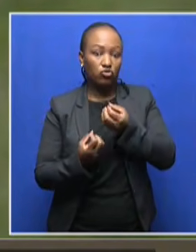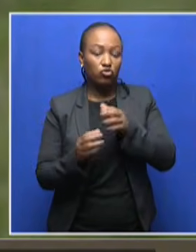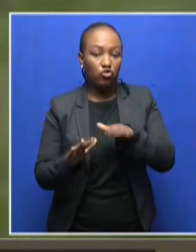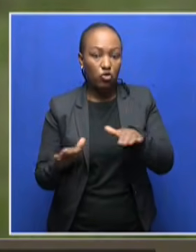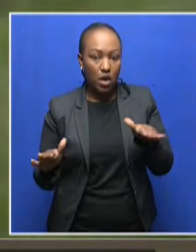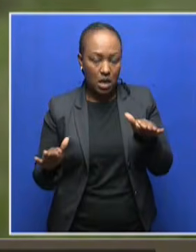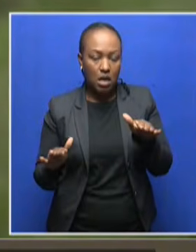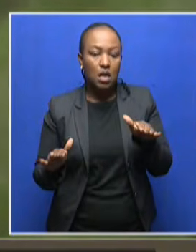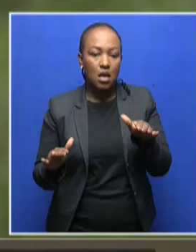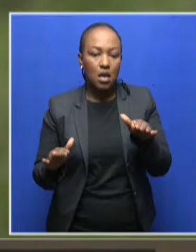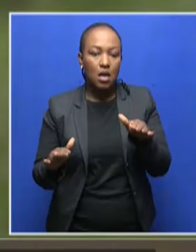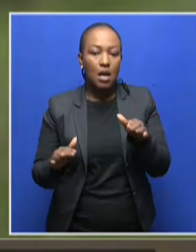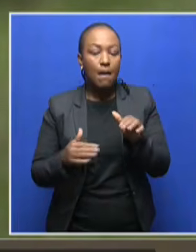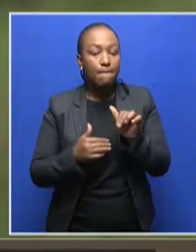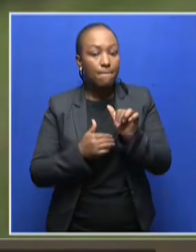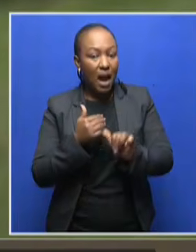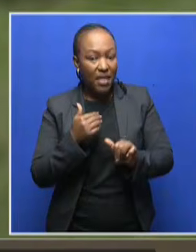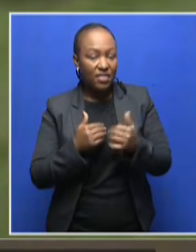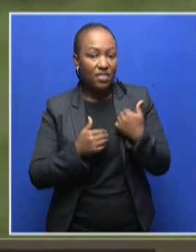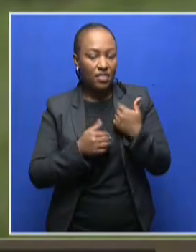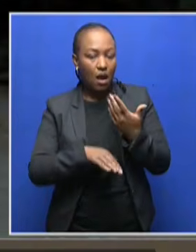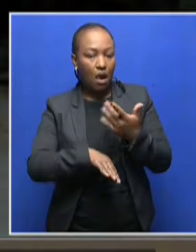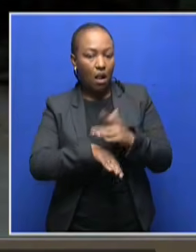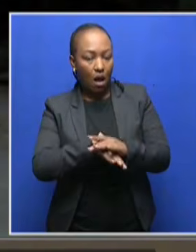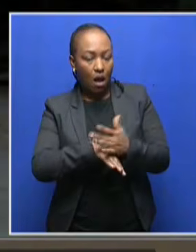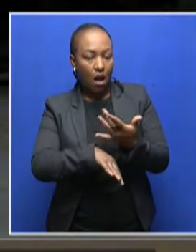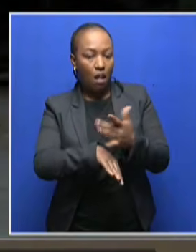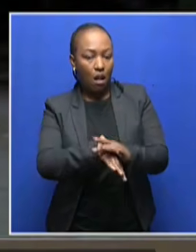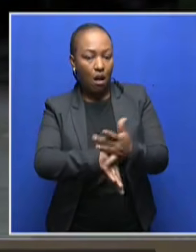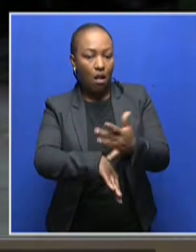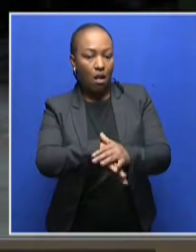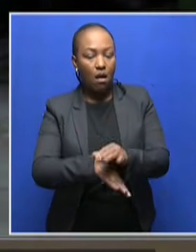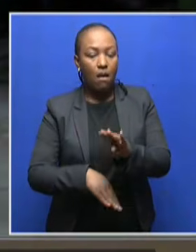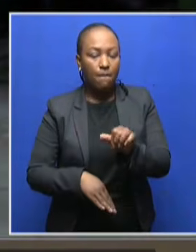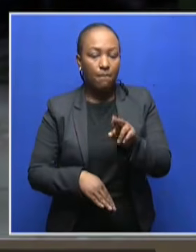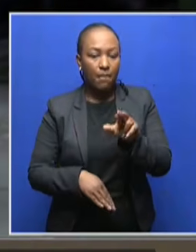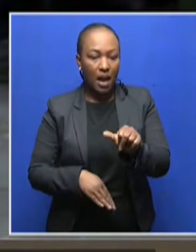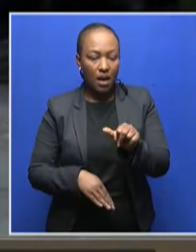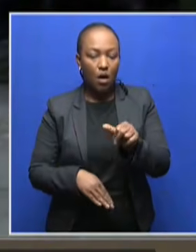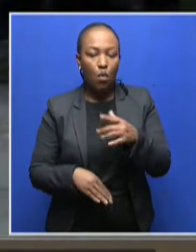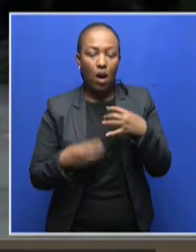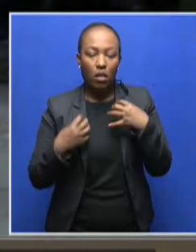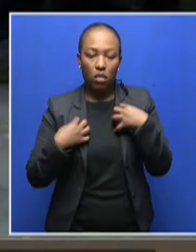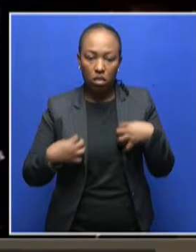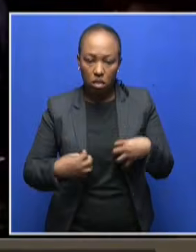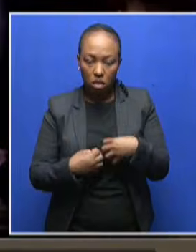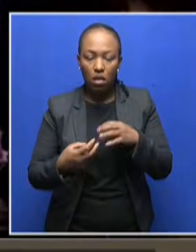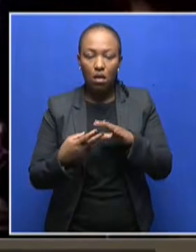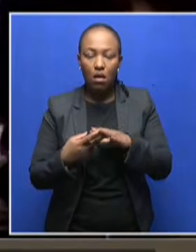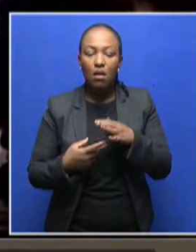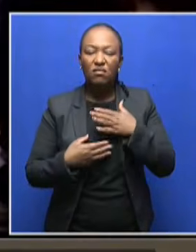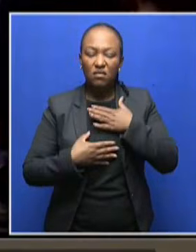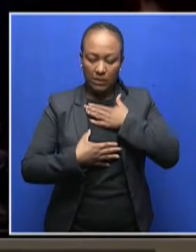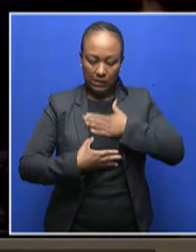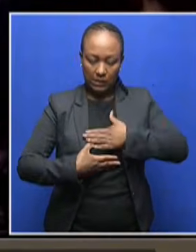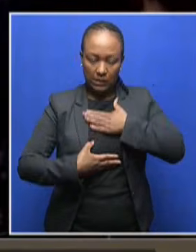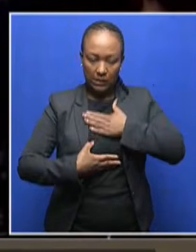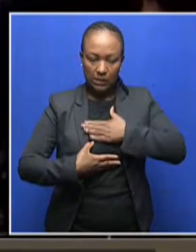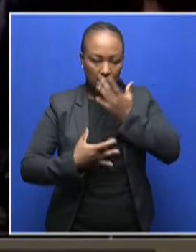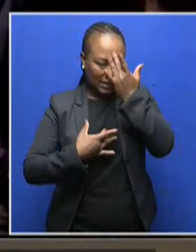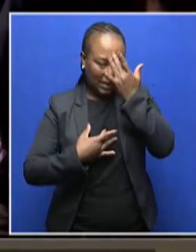used to die each month at Chris Hani Baragwanath's hospital because of measles, because of pneumonia, because of diarrheal disease. That was in the